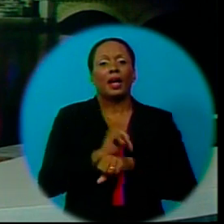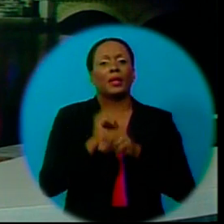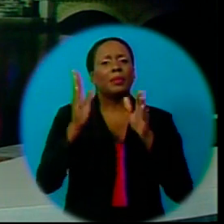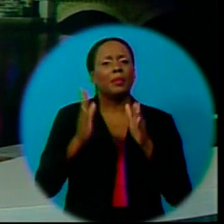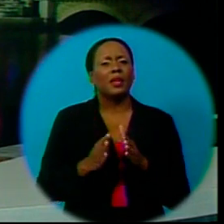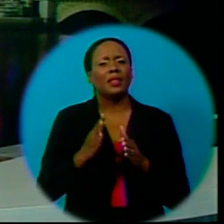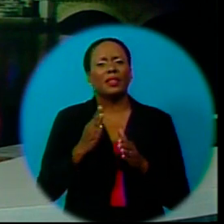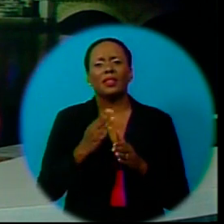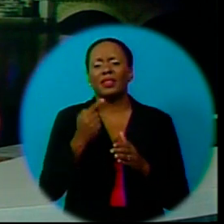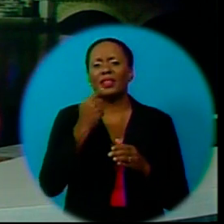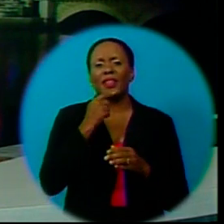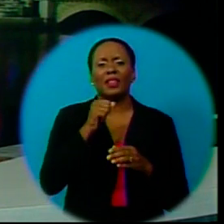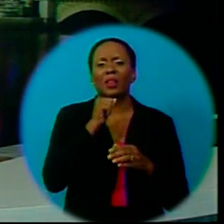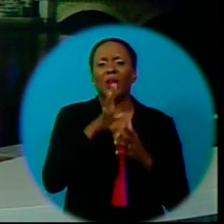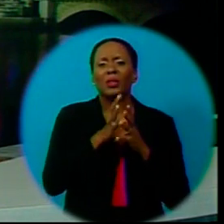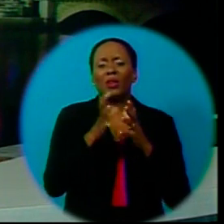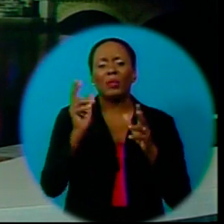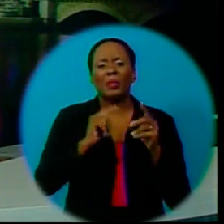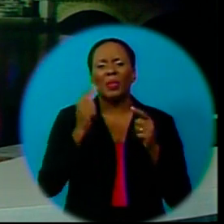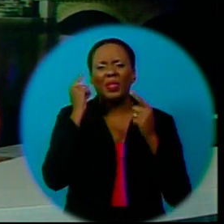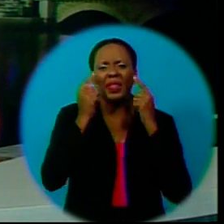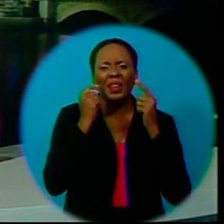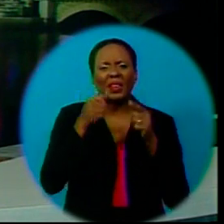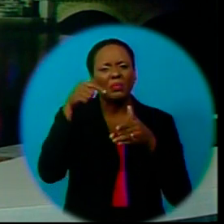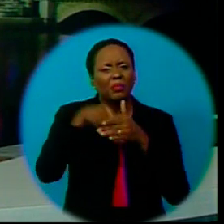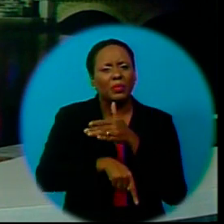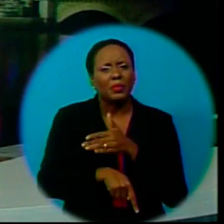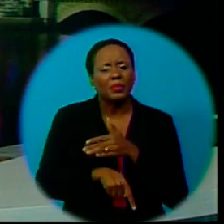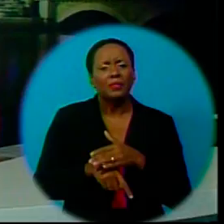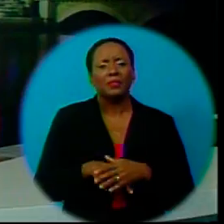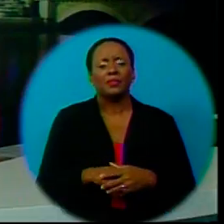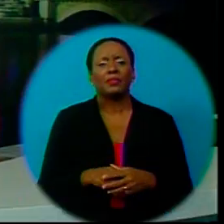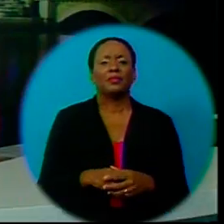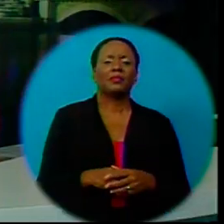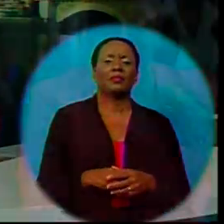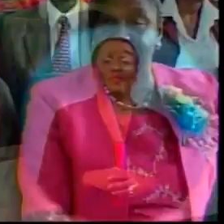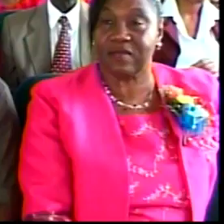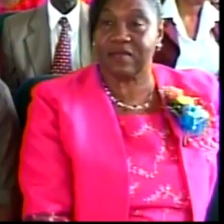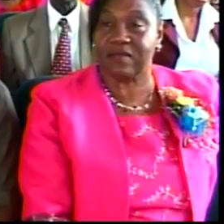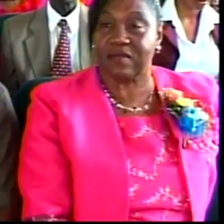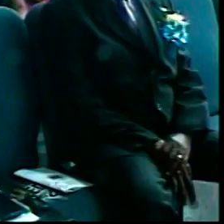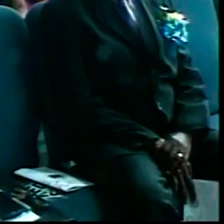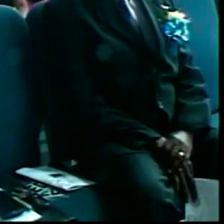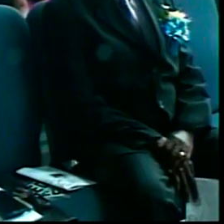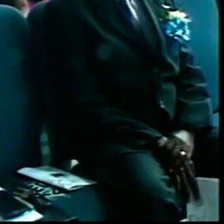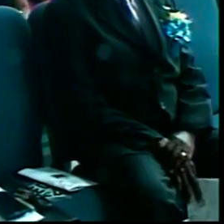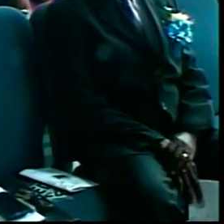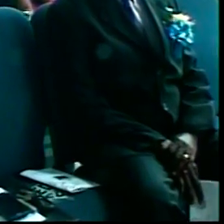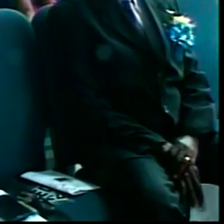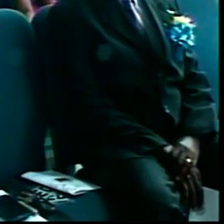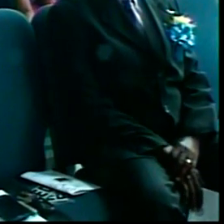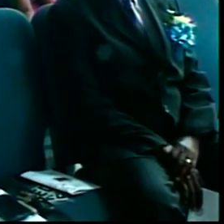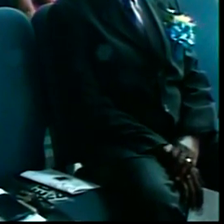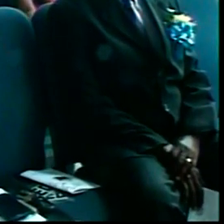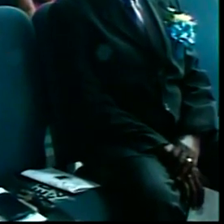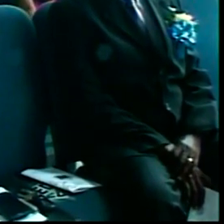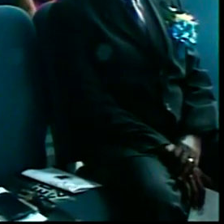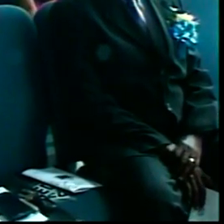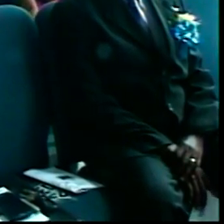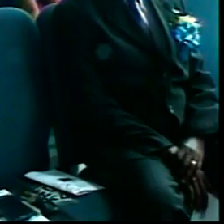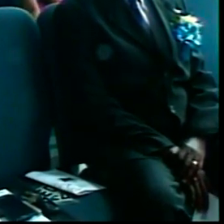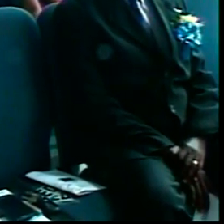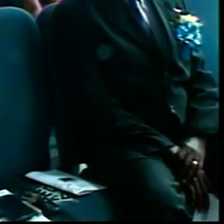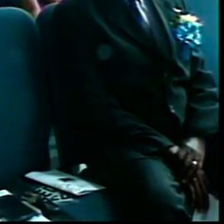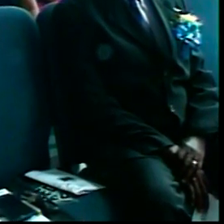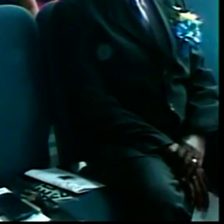of deep thinkers in Barbadian society. Industry Minister and St. James South MP Donville Innes shared his thoughts on the matter